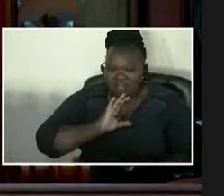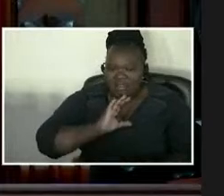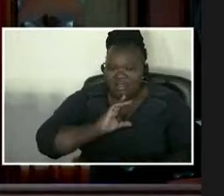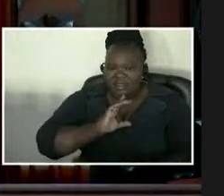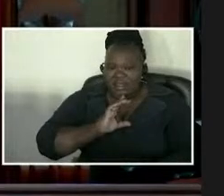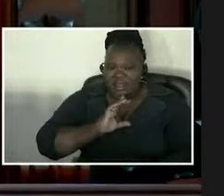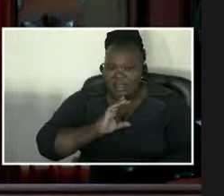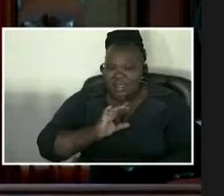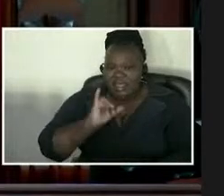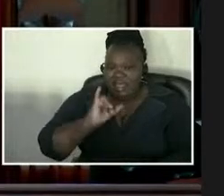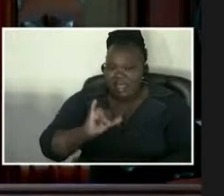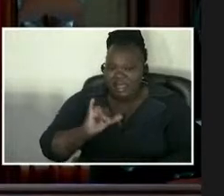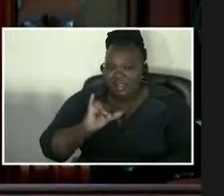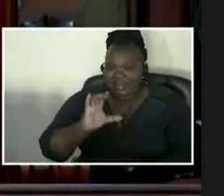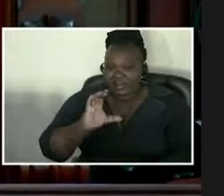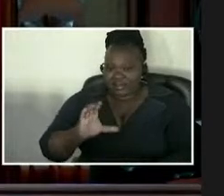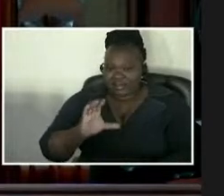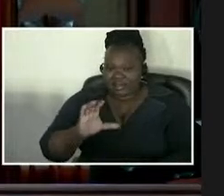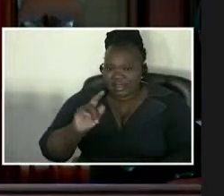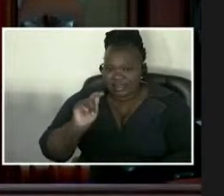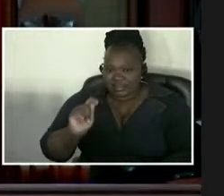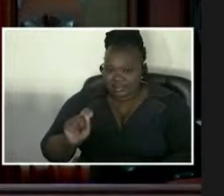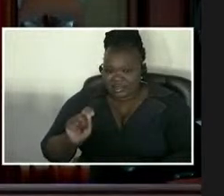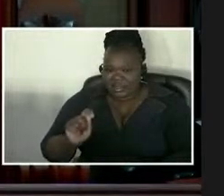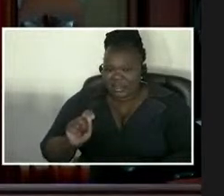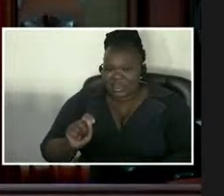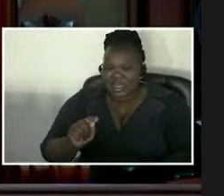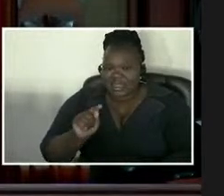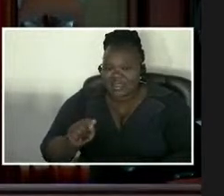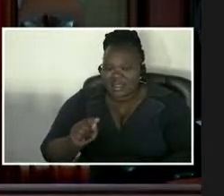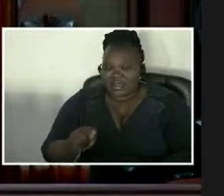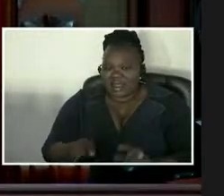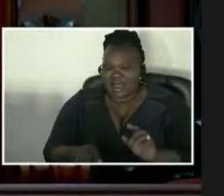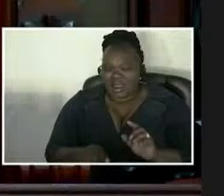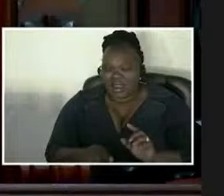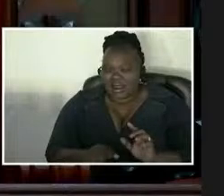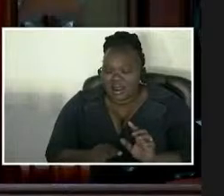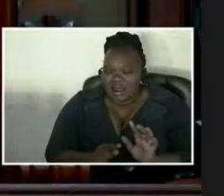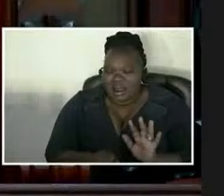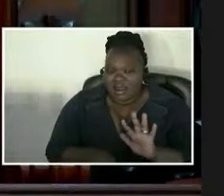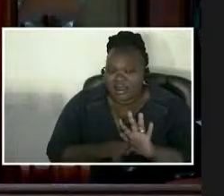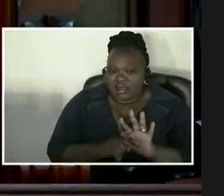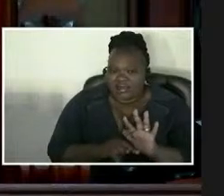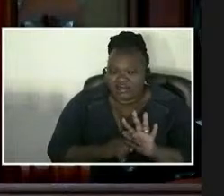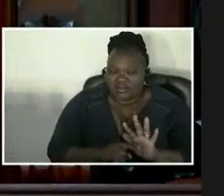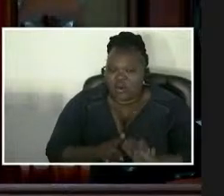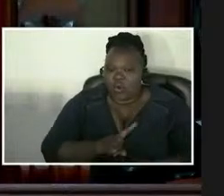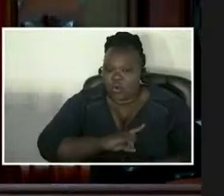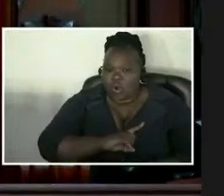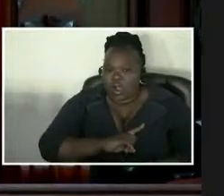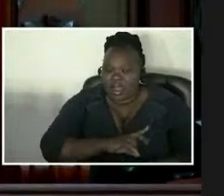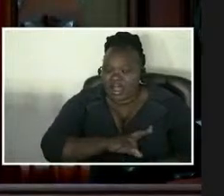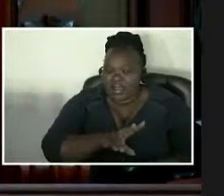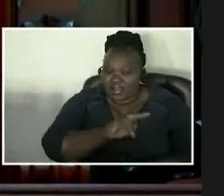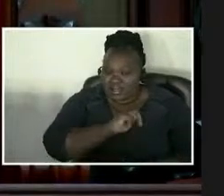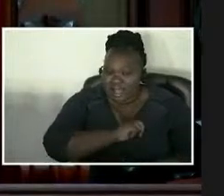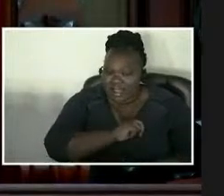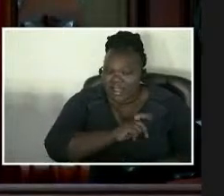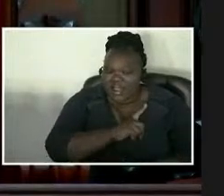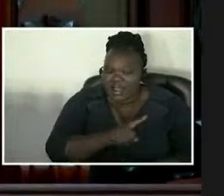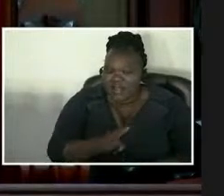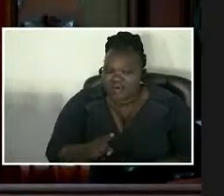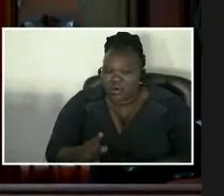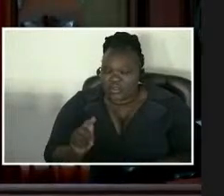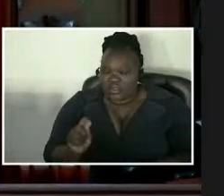ict this honorable house must be given an executive statement in this regard because quesadilla has been a role model for telemedicine